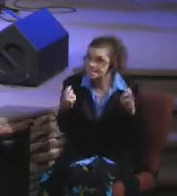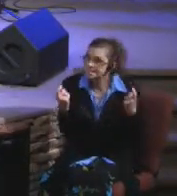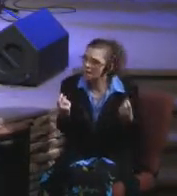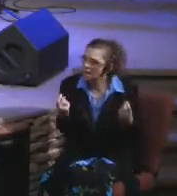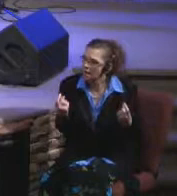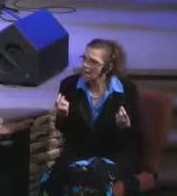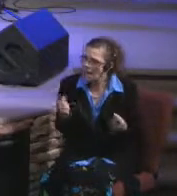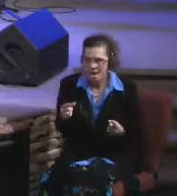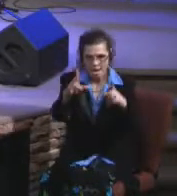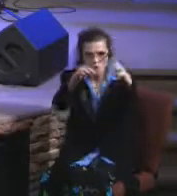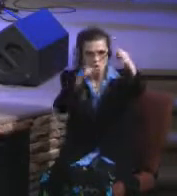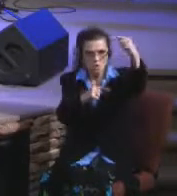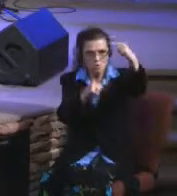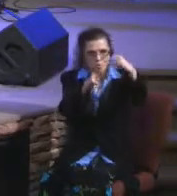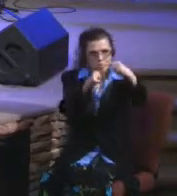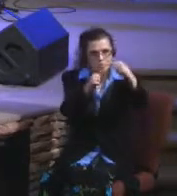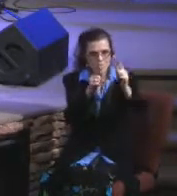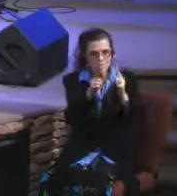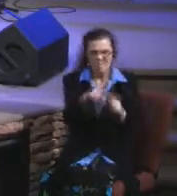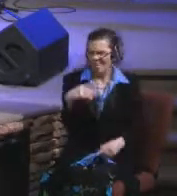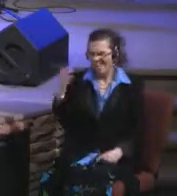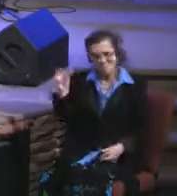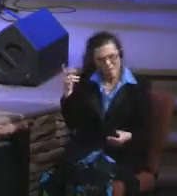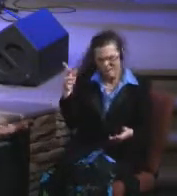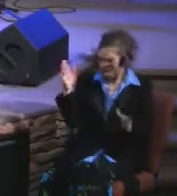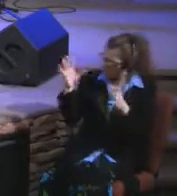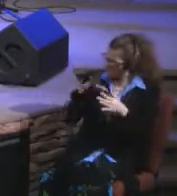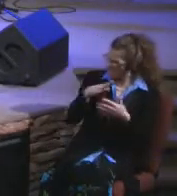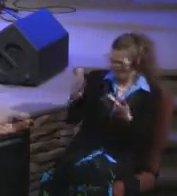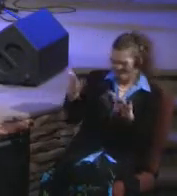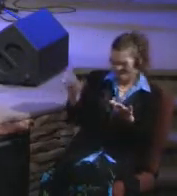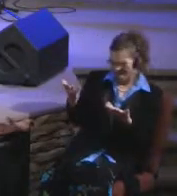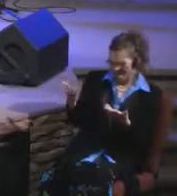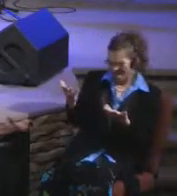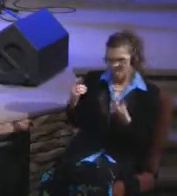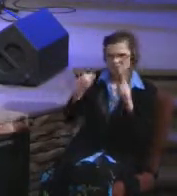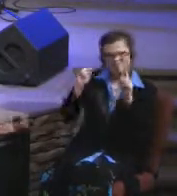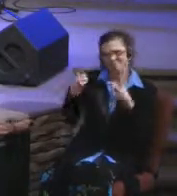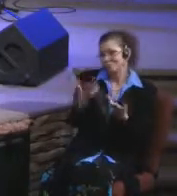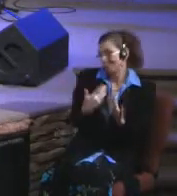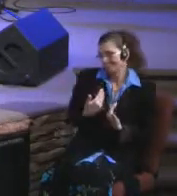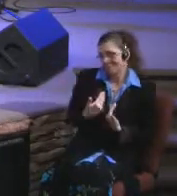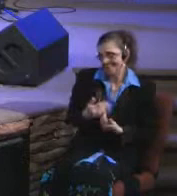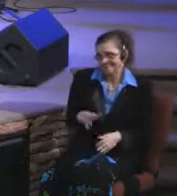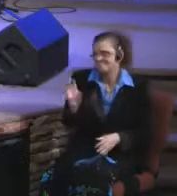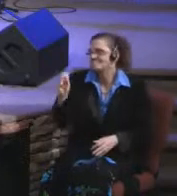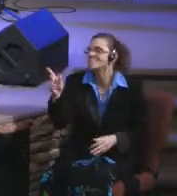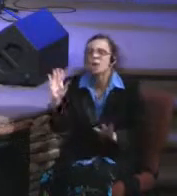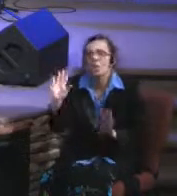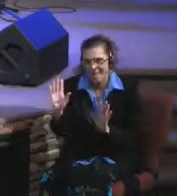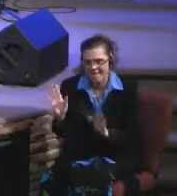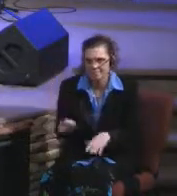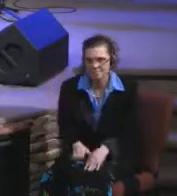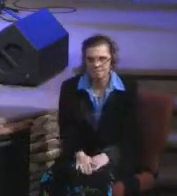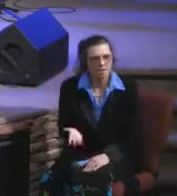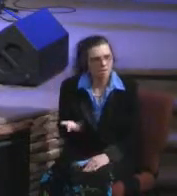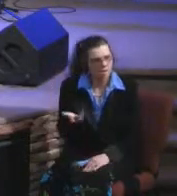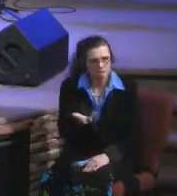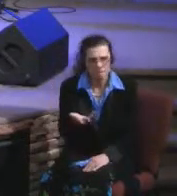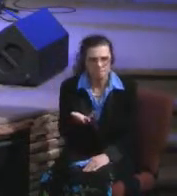And you minimize sin, and you think it's no big deal because it's only you. You're the only one that's being...